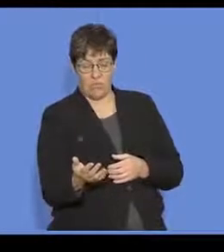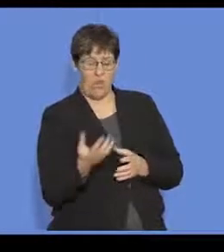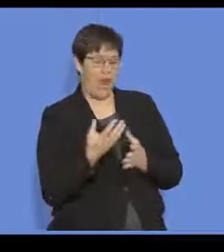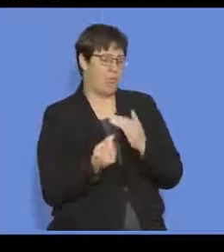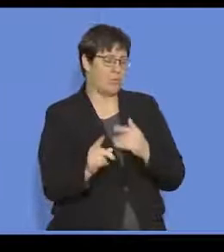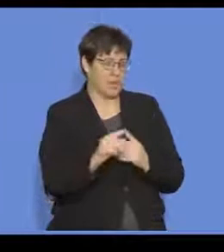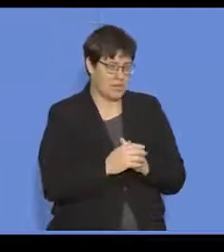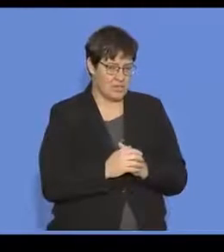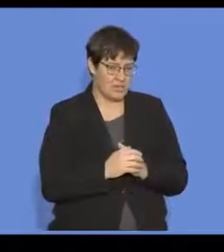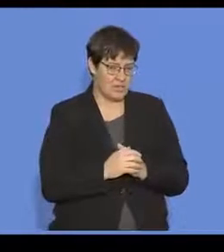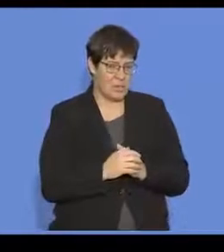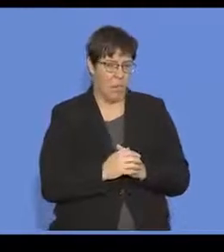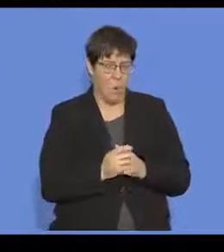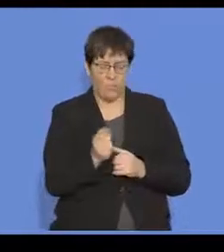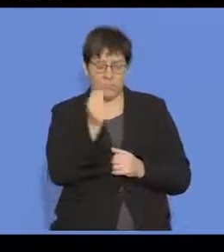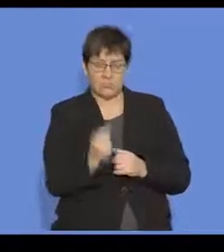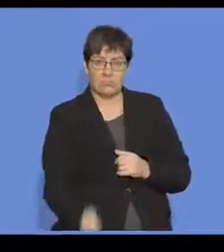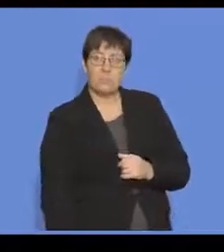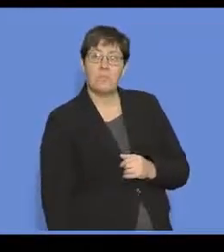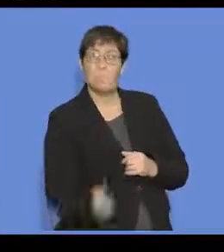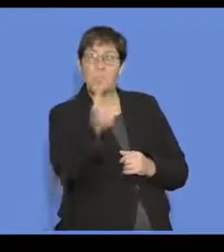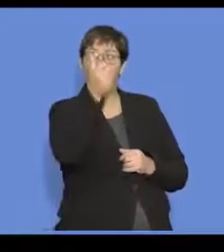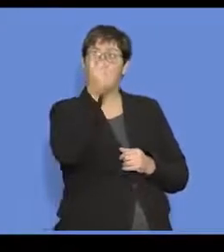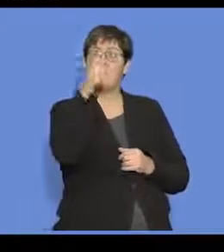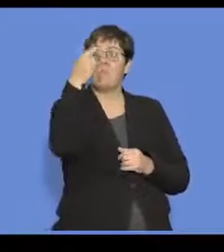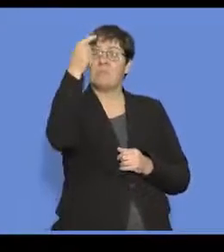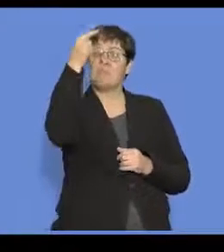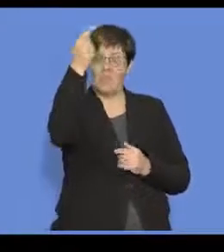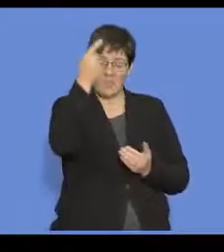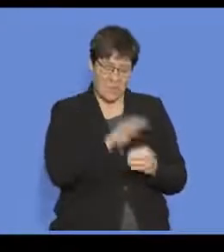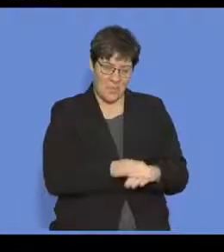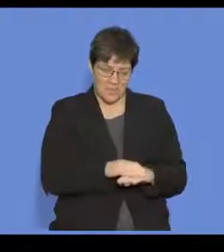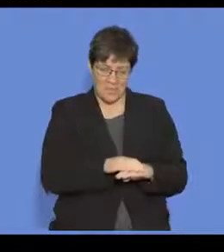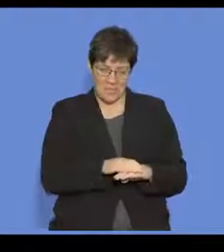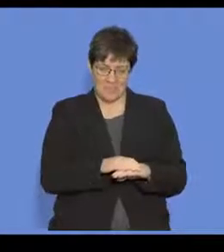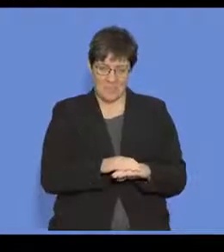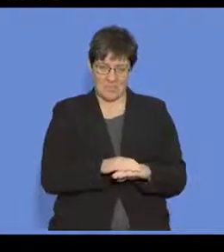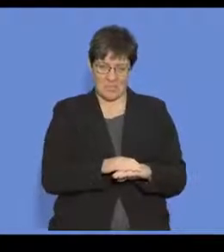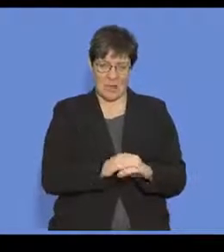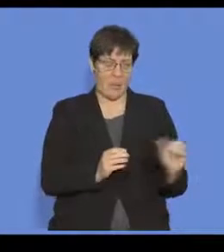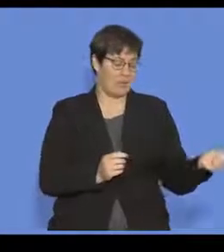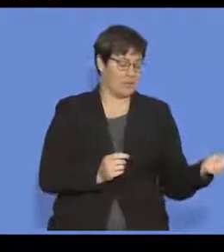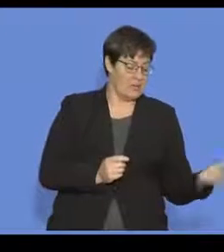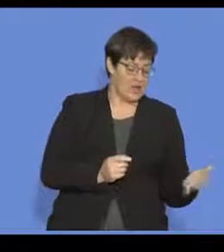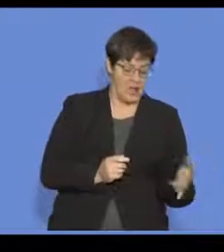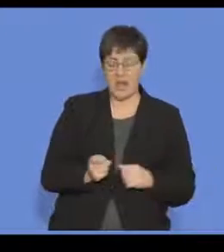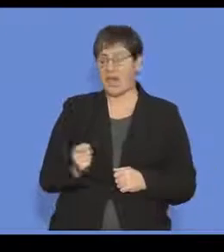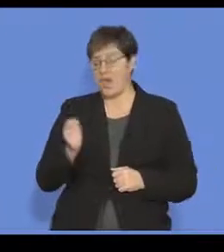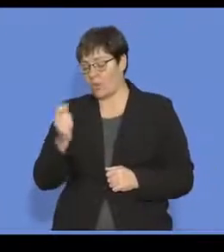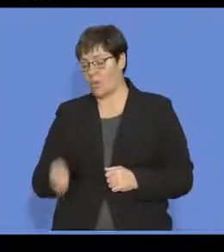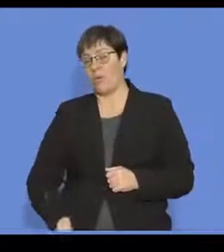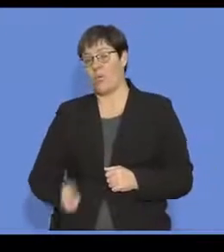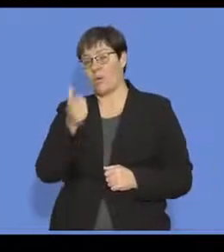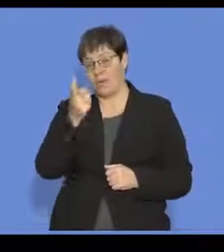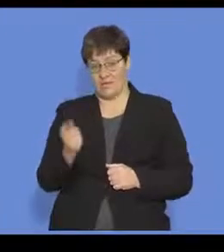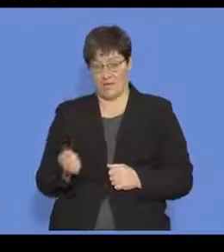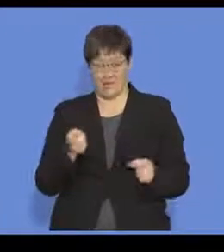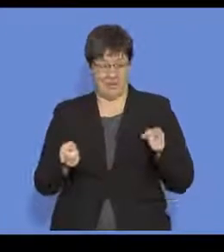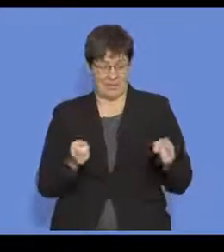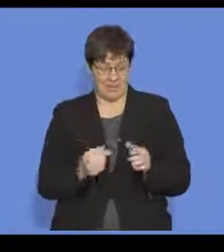and a coin is tossed. Okay, so what do we have to ask ourselves? We have a die and we have a coin.